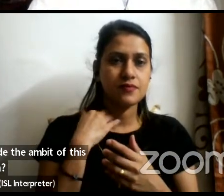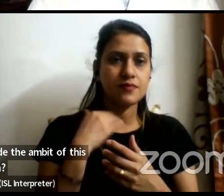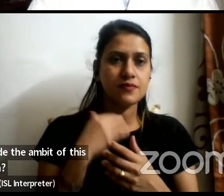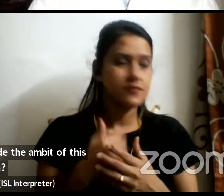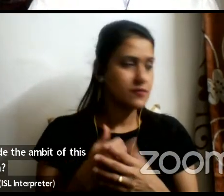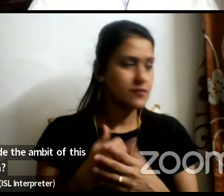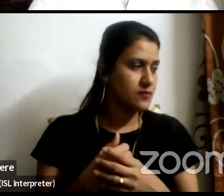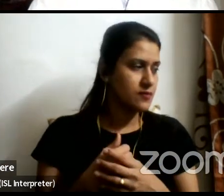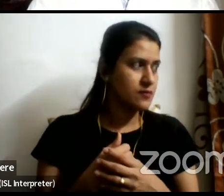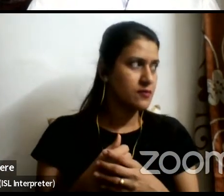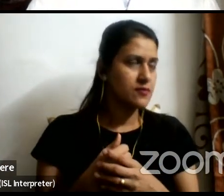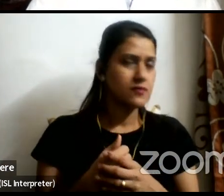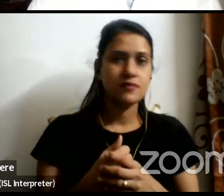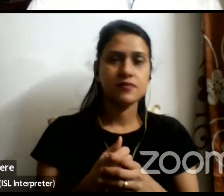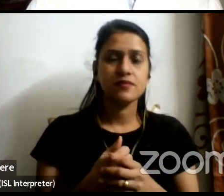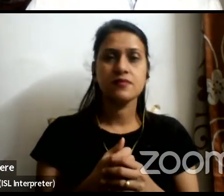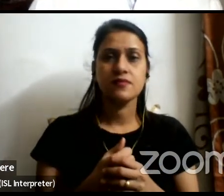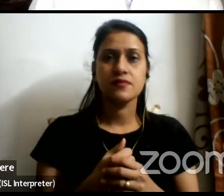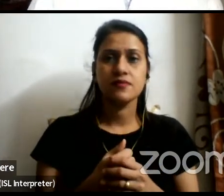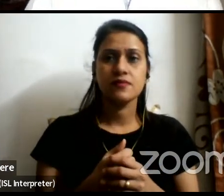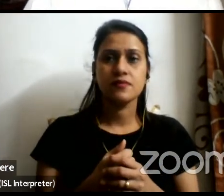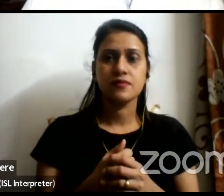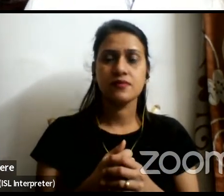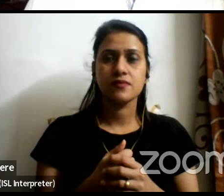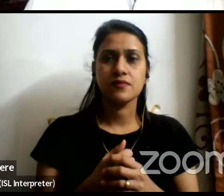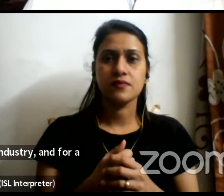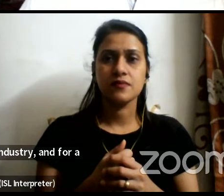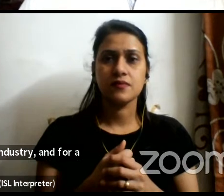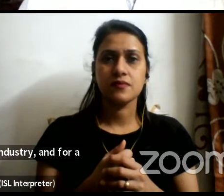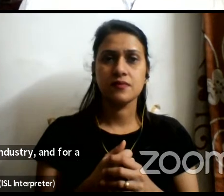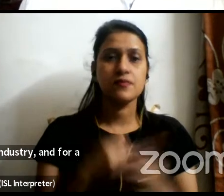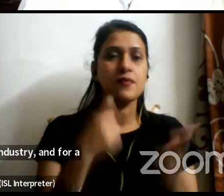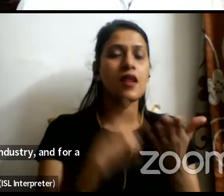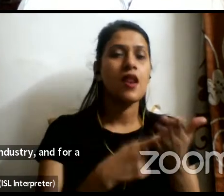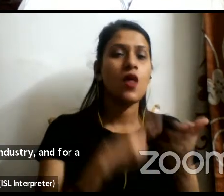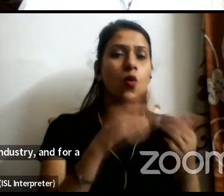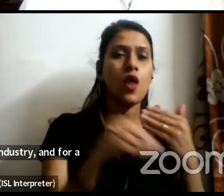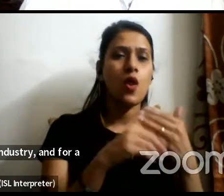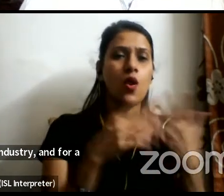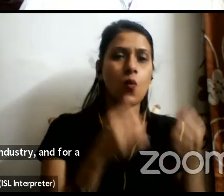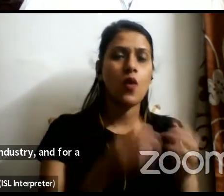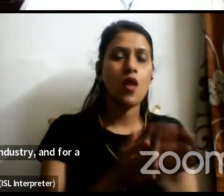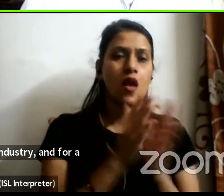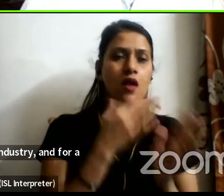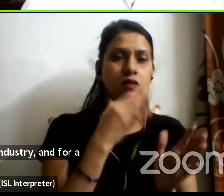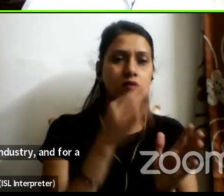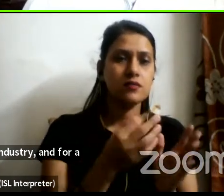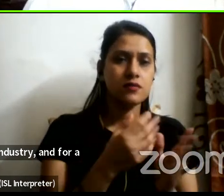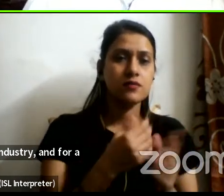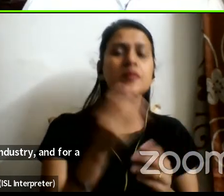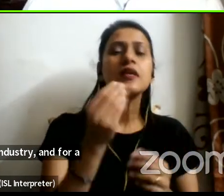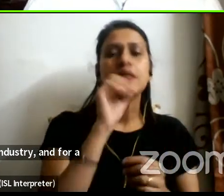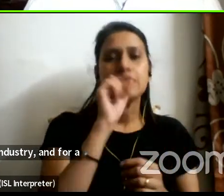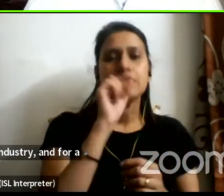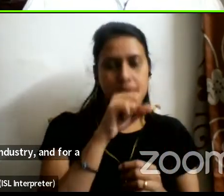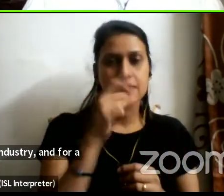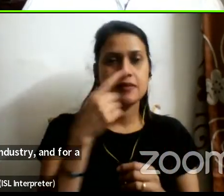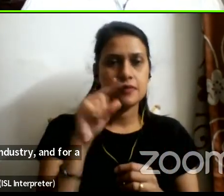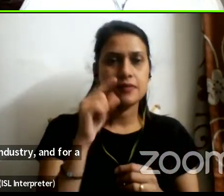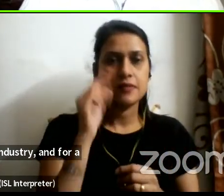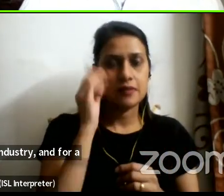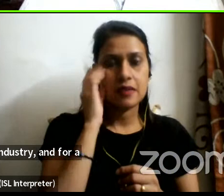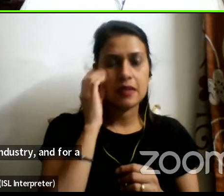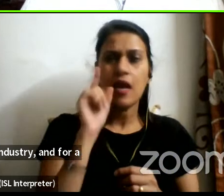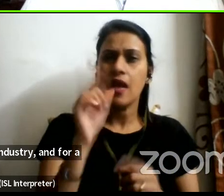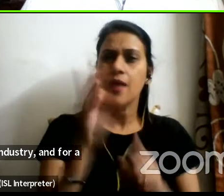industry, and for a good reason. Yeah. Rahul? Yeah, so I think just by way of supplement, I fully agree with what Amber just